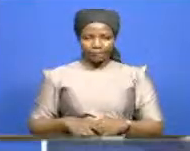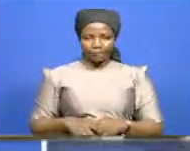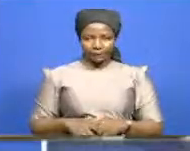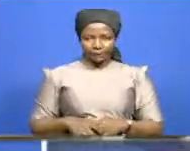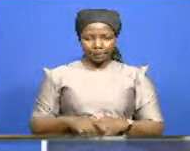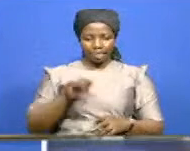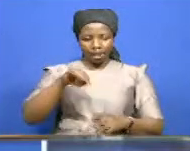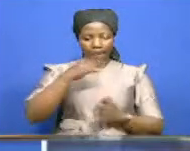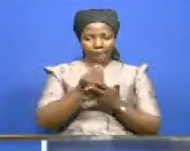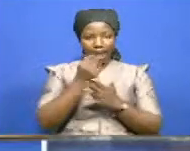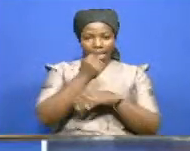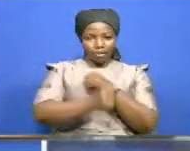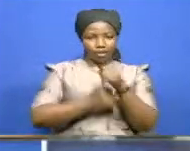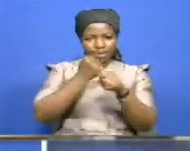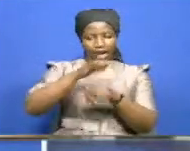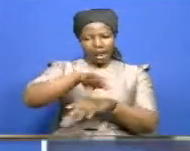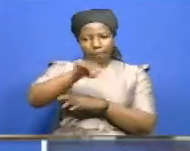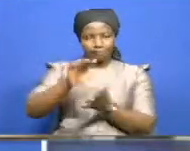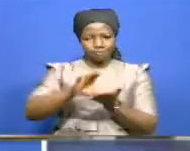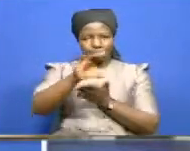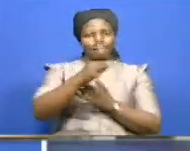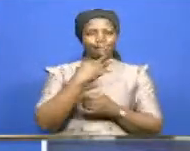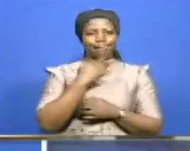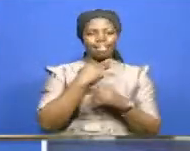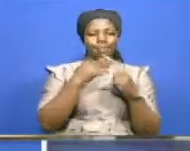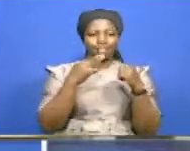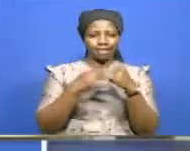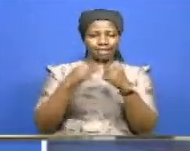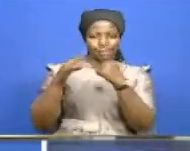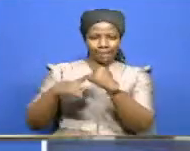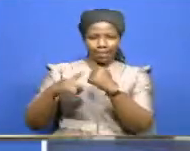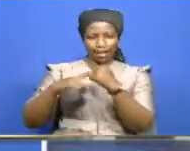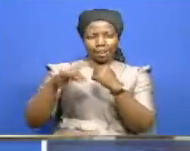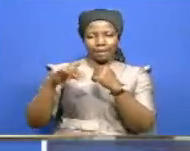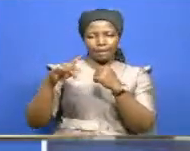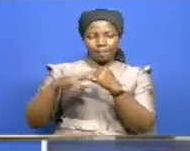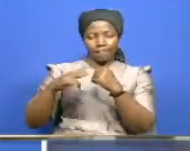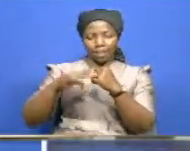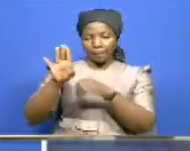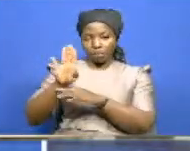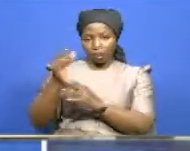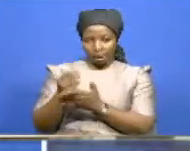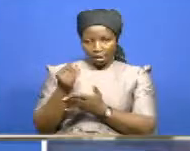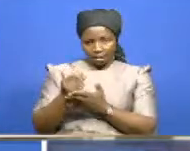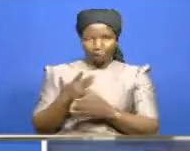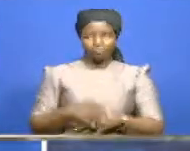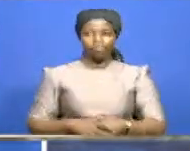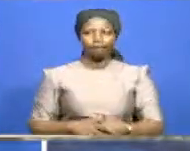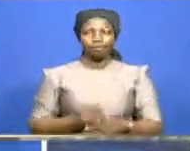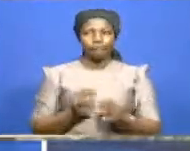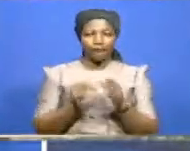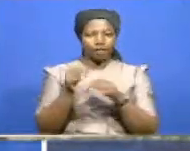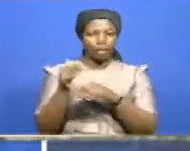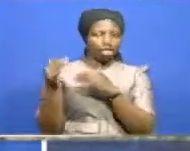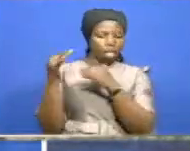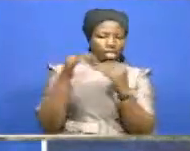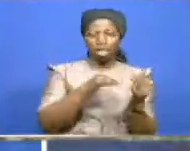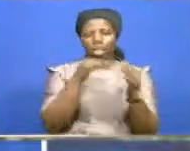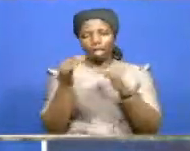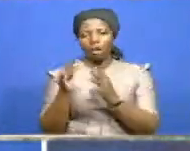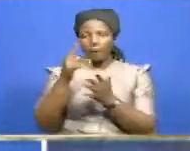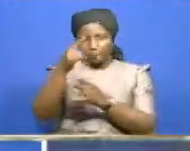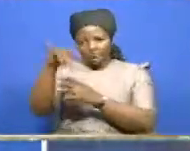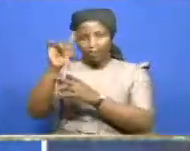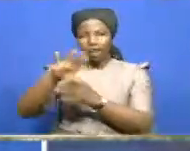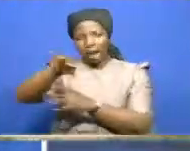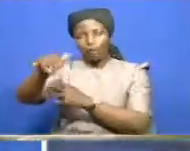This financial year, counties were allocated 307 billion shillings in a compromise deal after a stalemate in passing the county allocation revenue